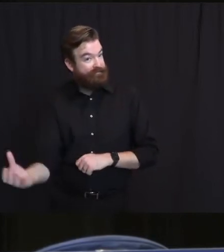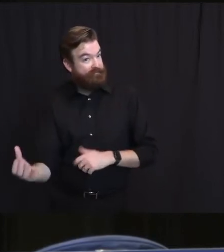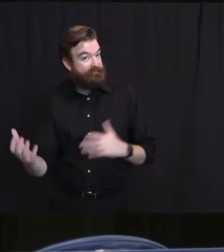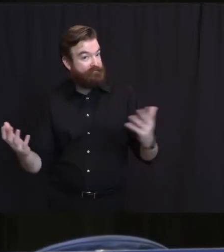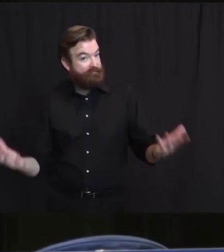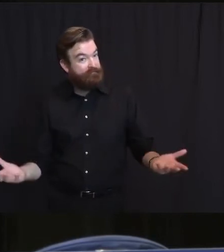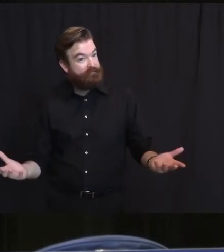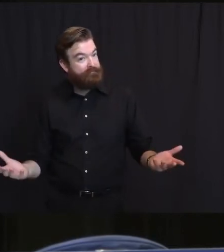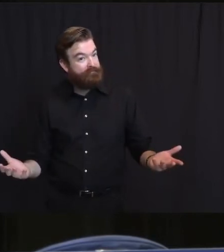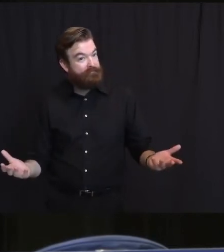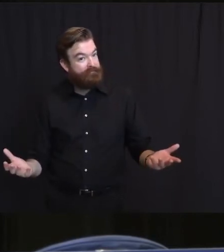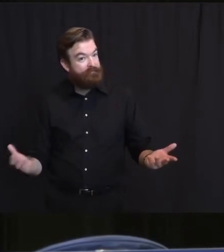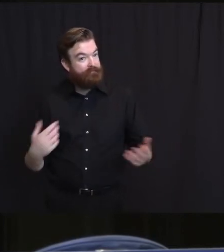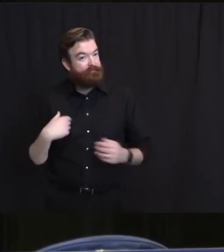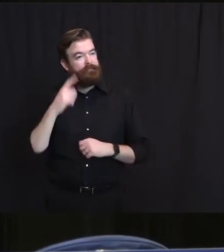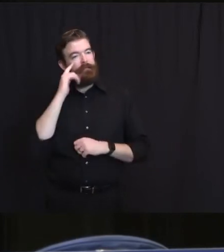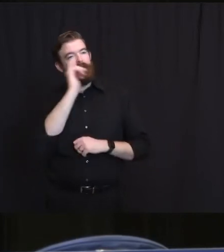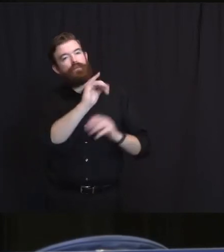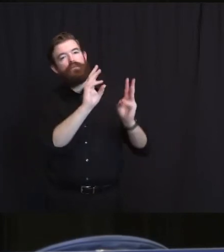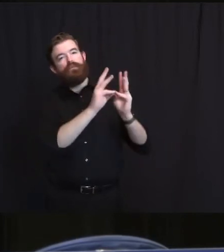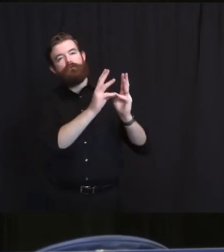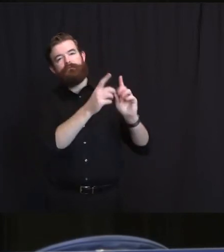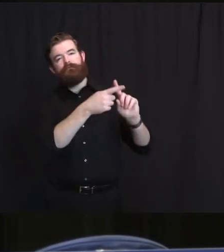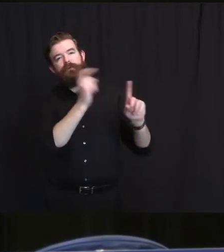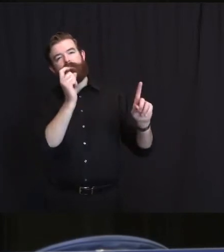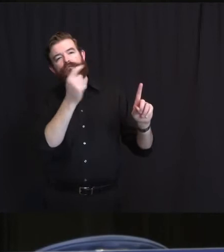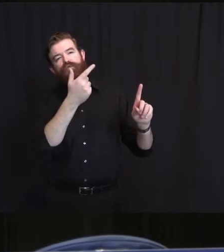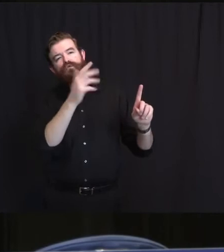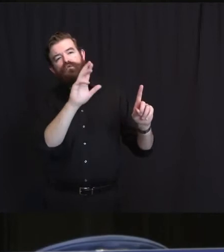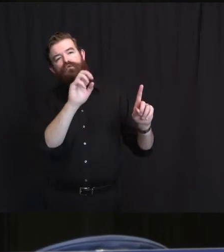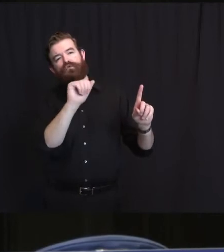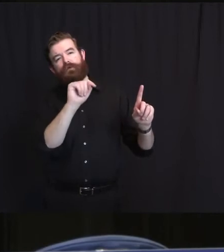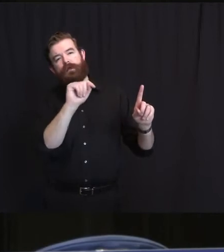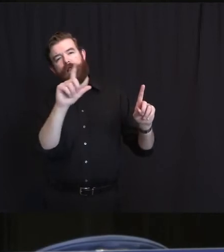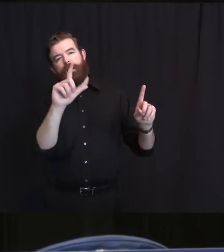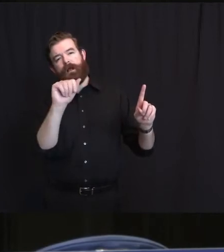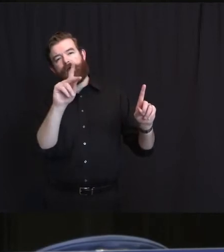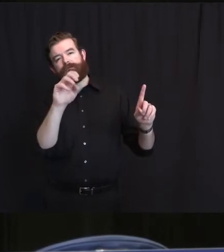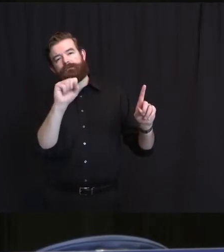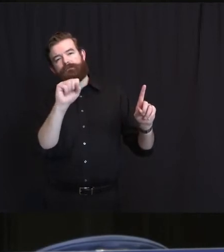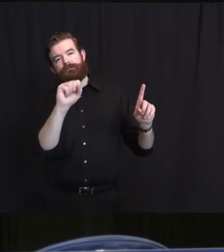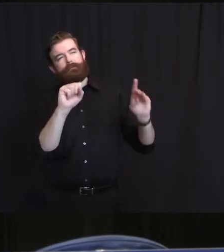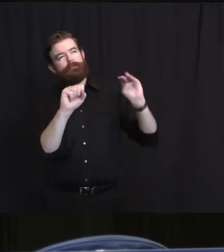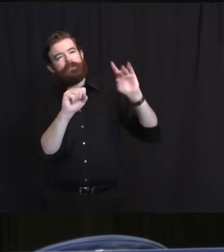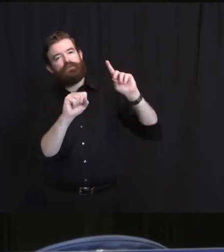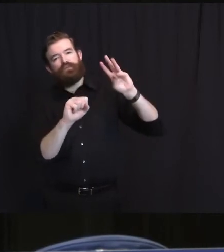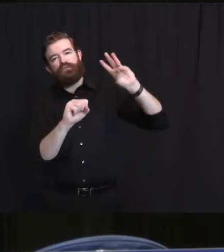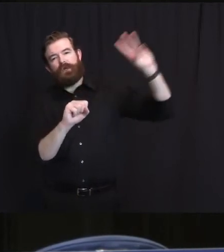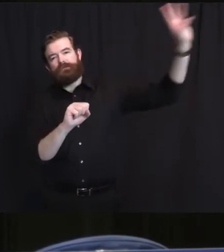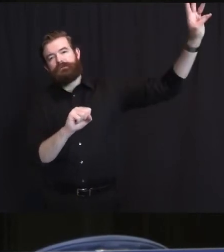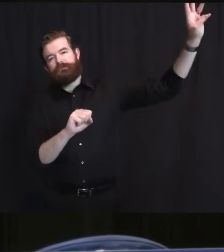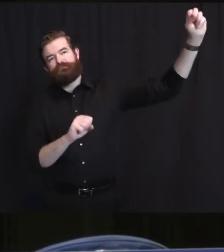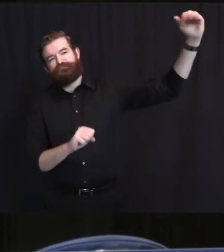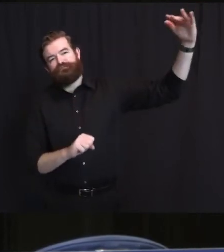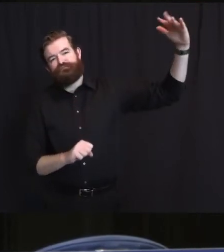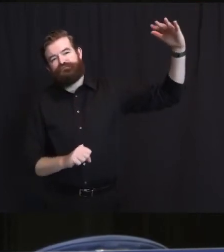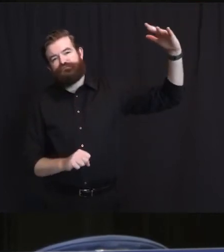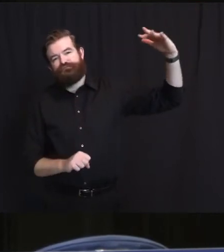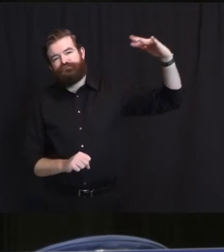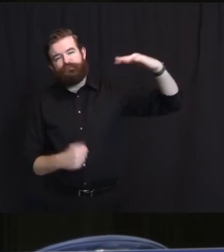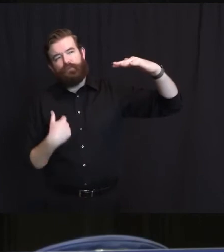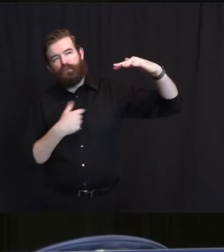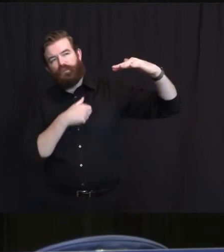I think, off of the Great Lakes, and the models are still, the confidence isn't very high, but we'll know as the next day or two goes on if we may